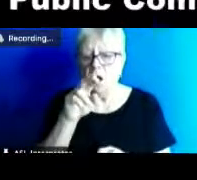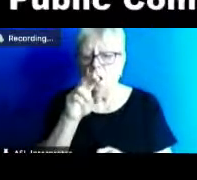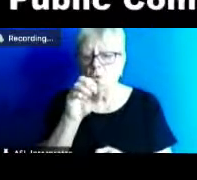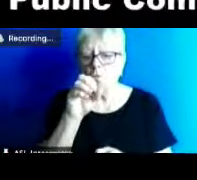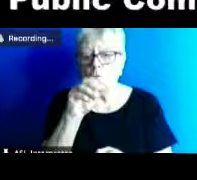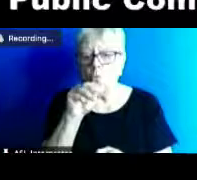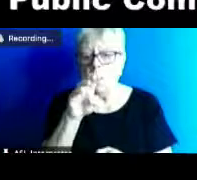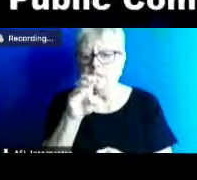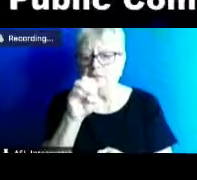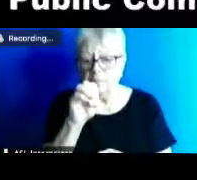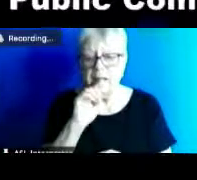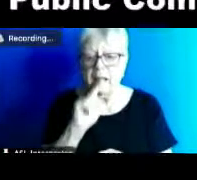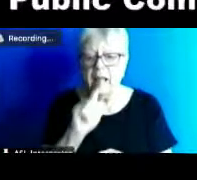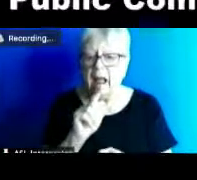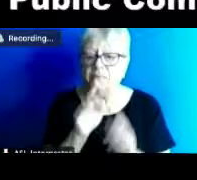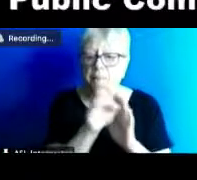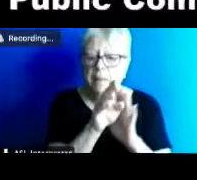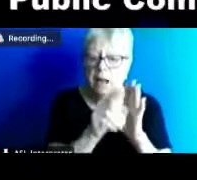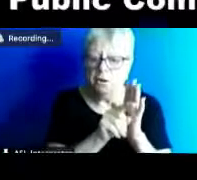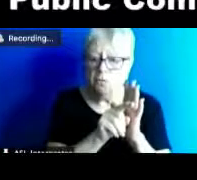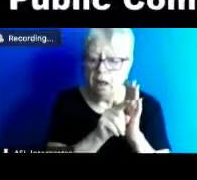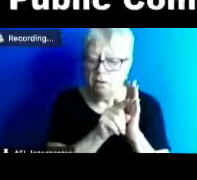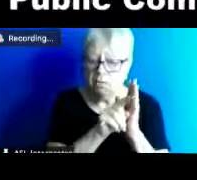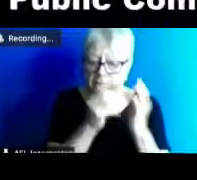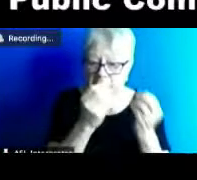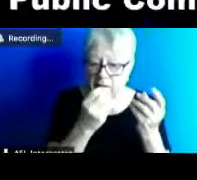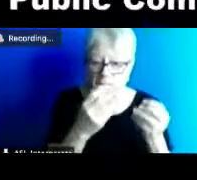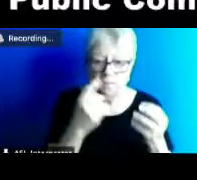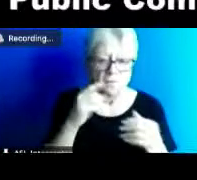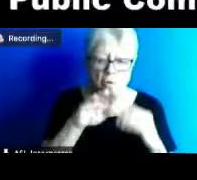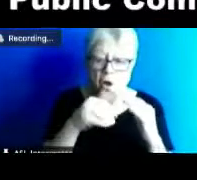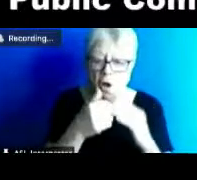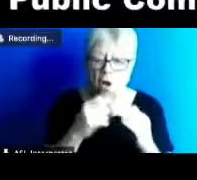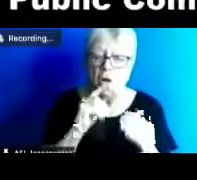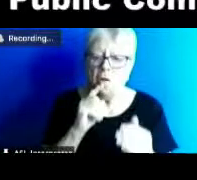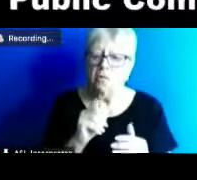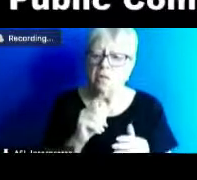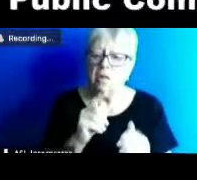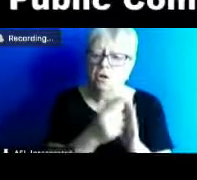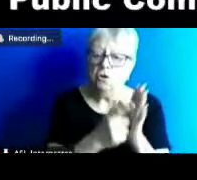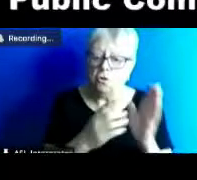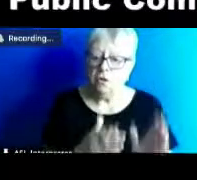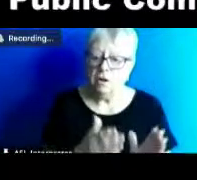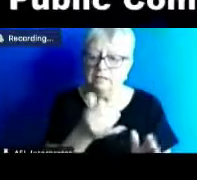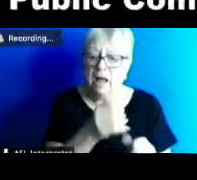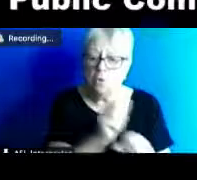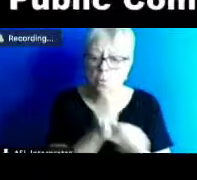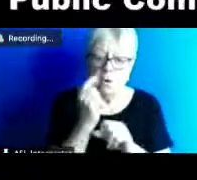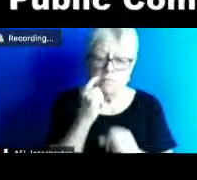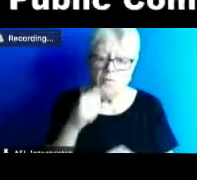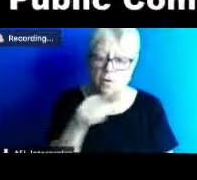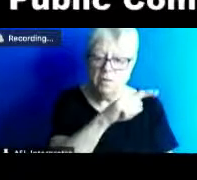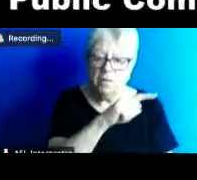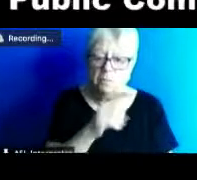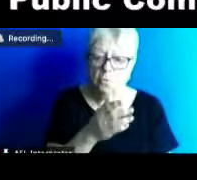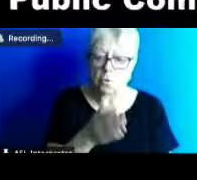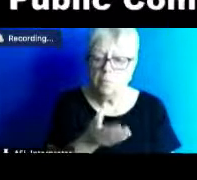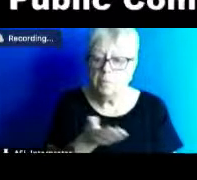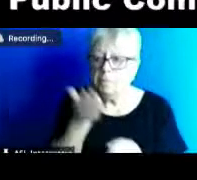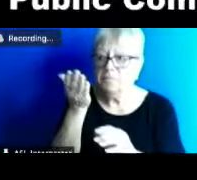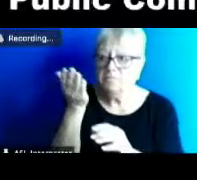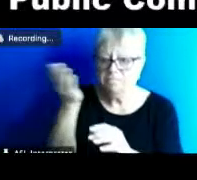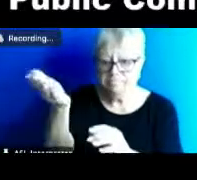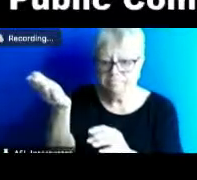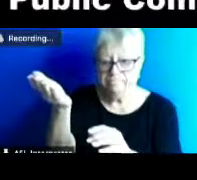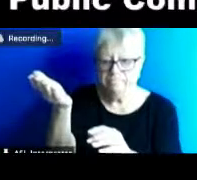background material for all of the attorneys that are on staff shall be provided with the contract, and that any